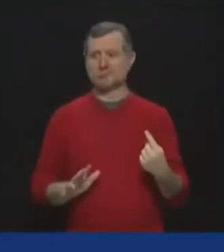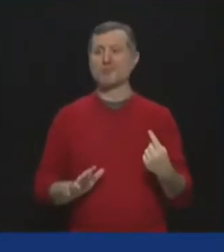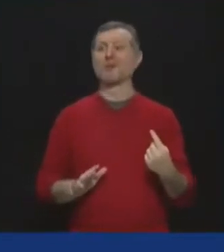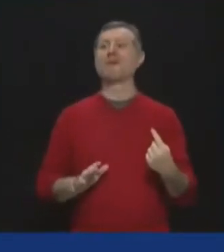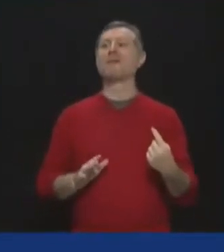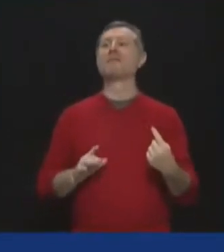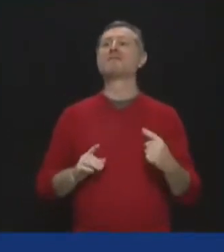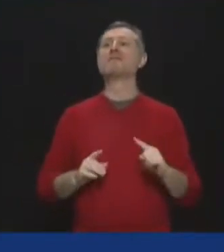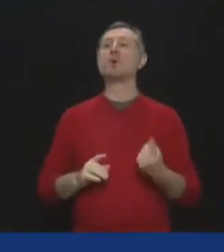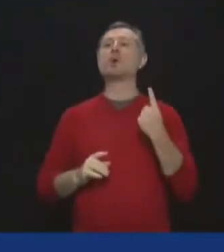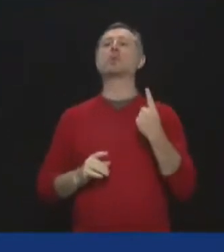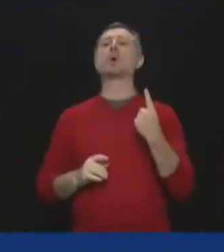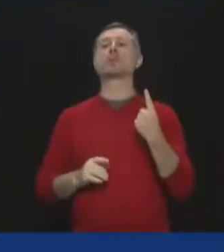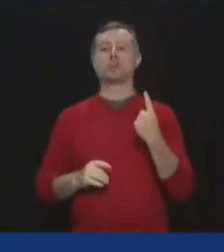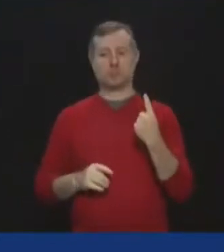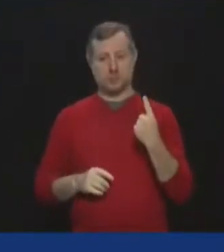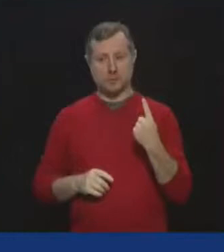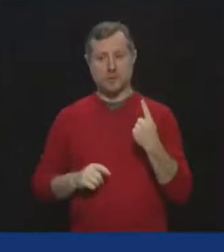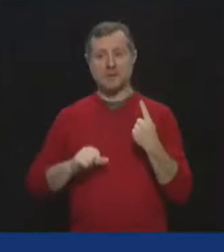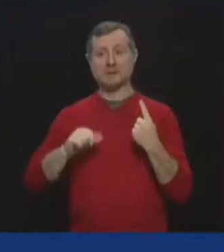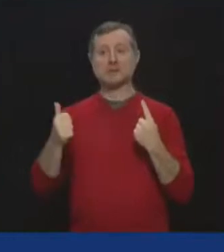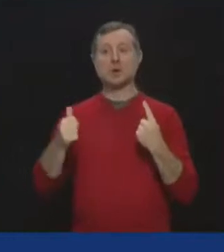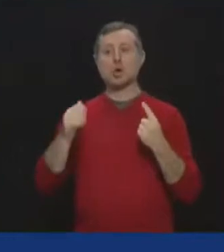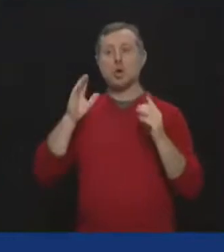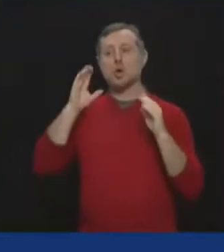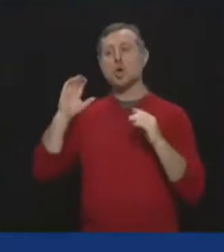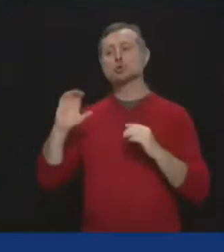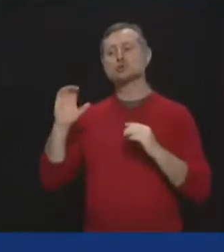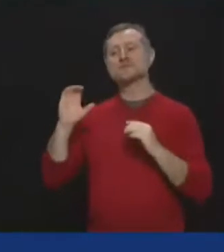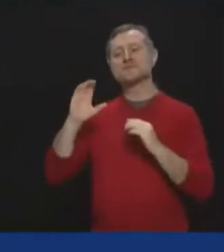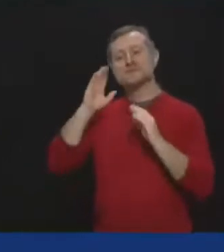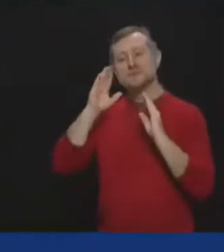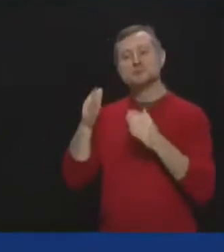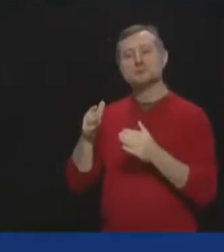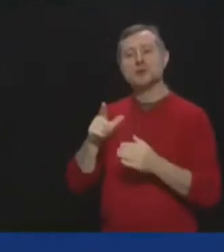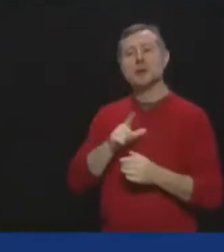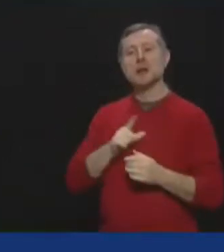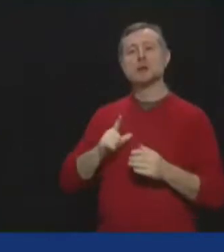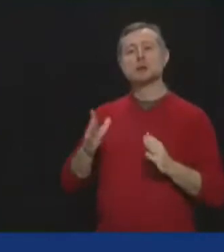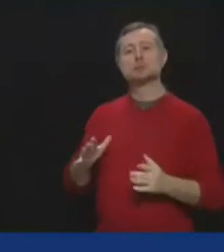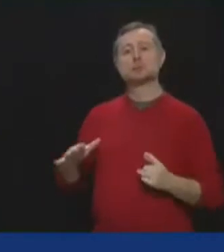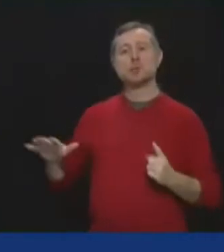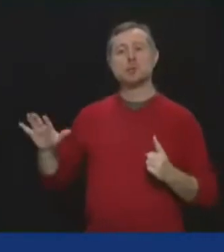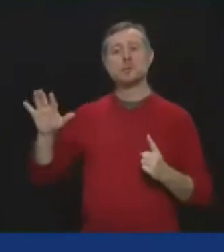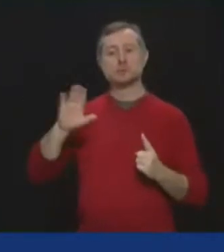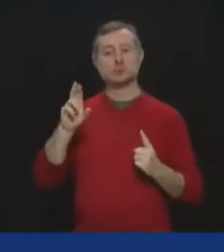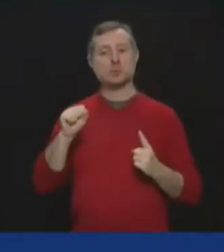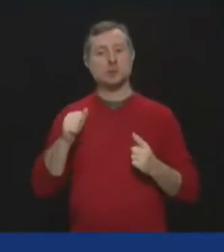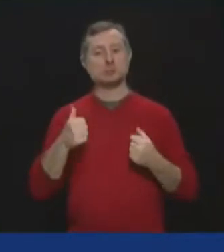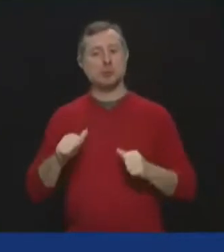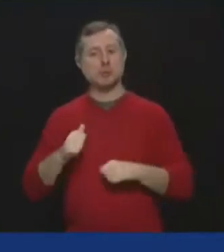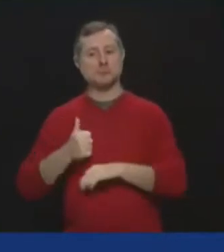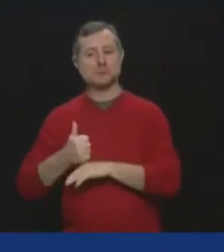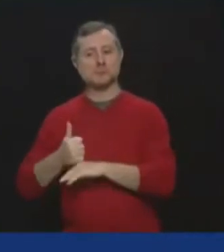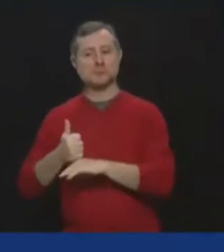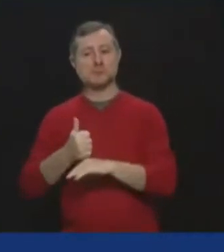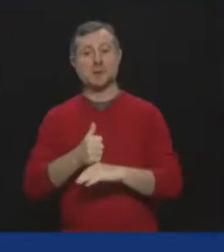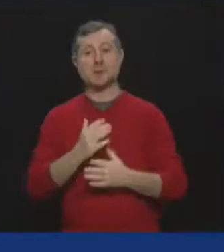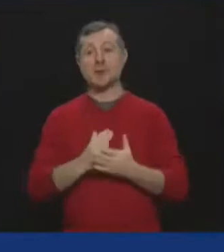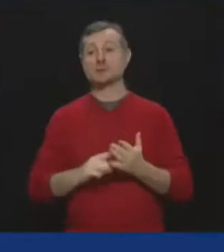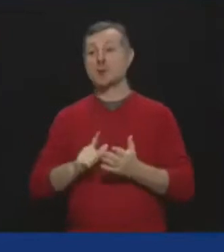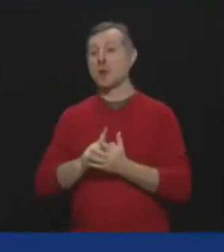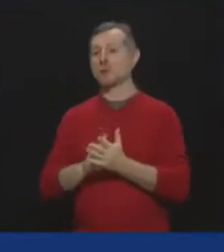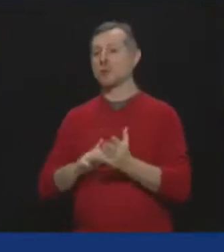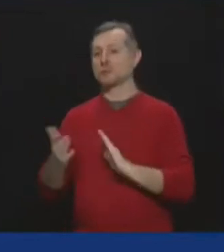idea that these conservative legislators have all throughout America. We have another lawsuit that's being filed